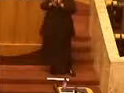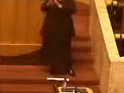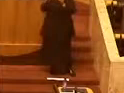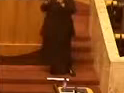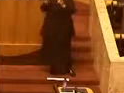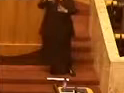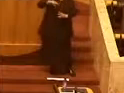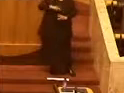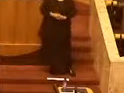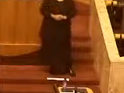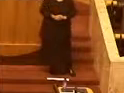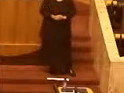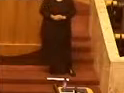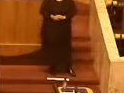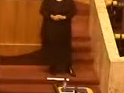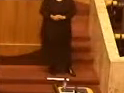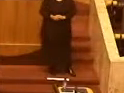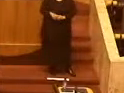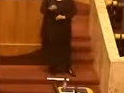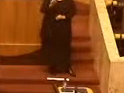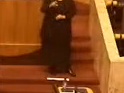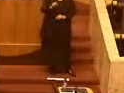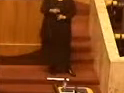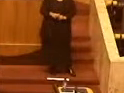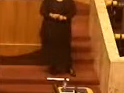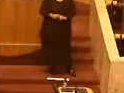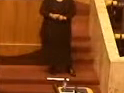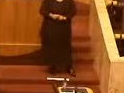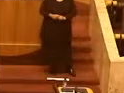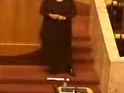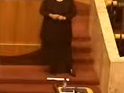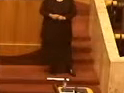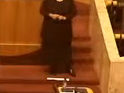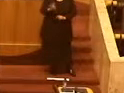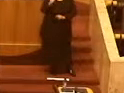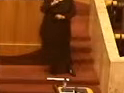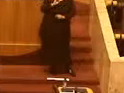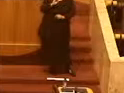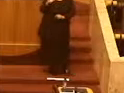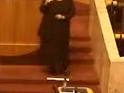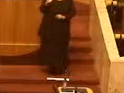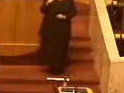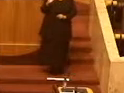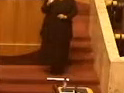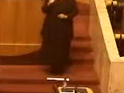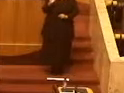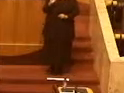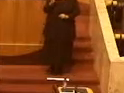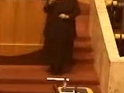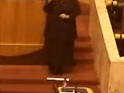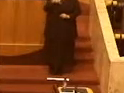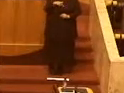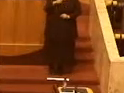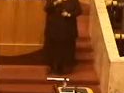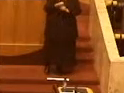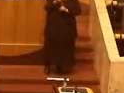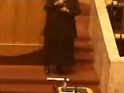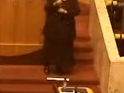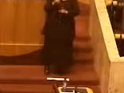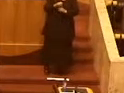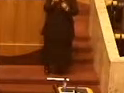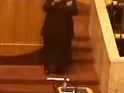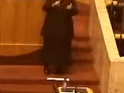people. This is and should be our only preoccupation. We are determined and committed